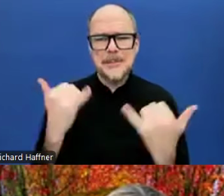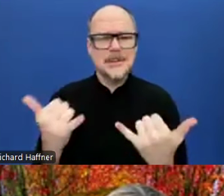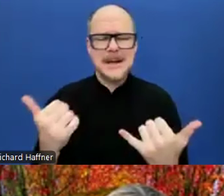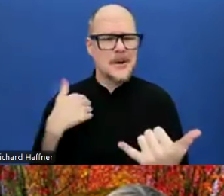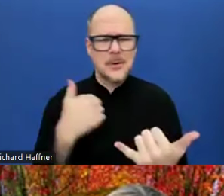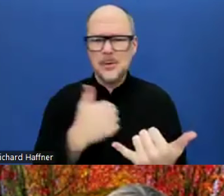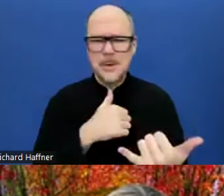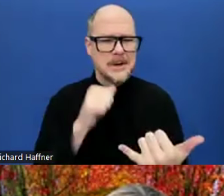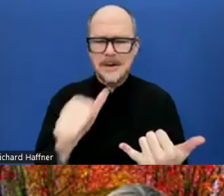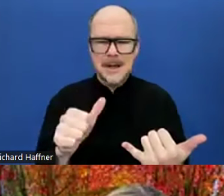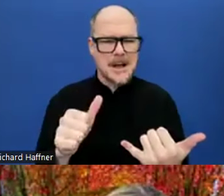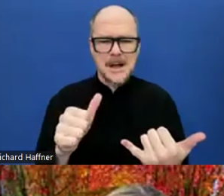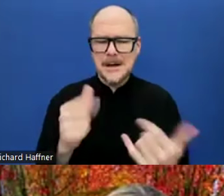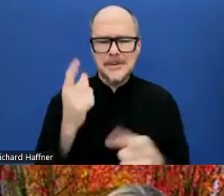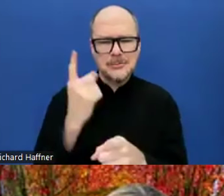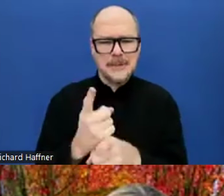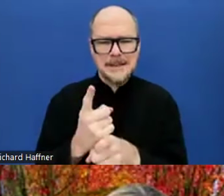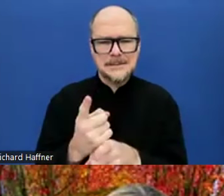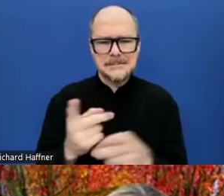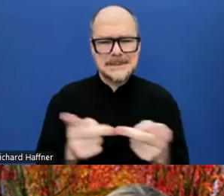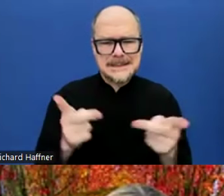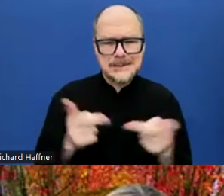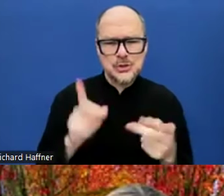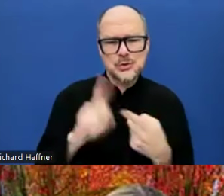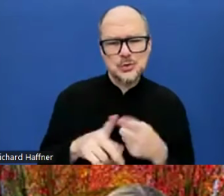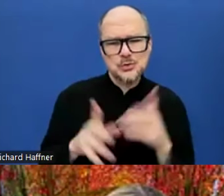position to make these kind of calls.